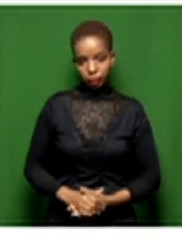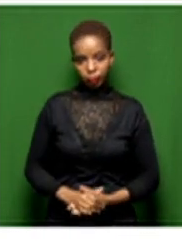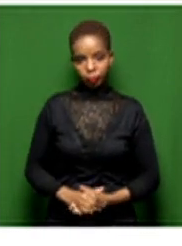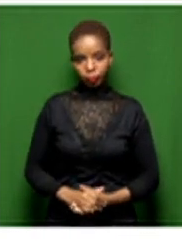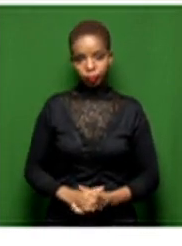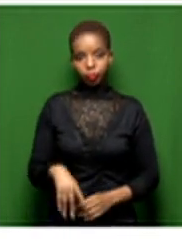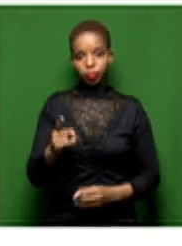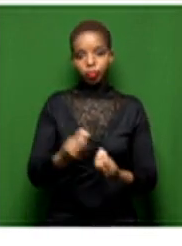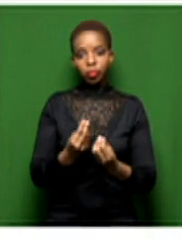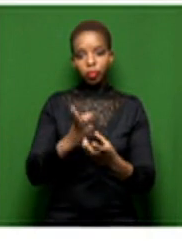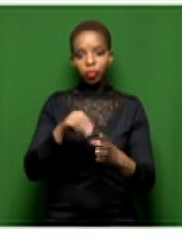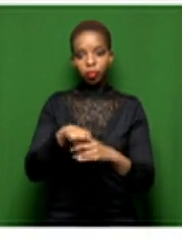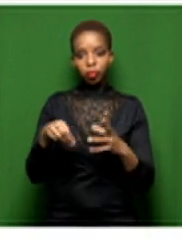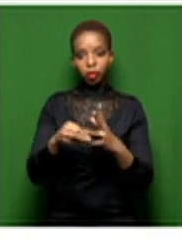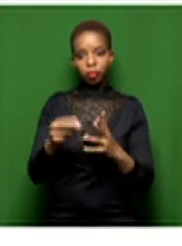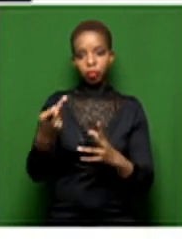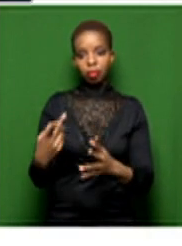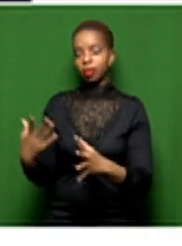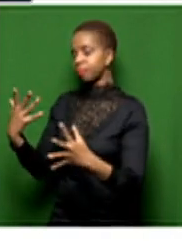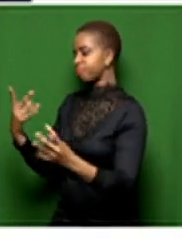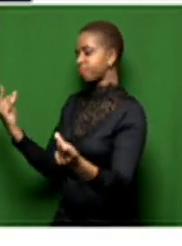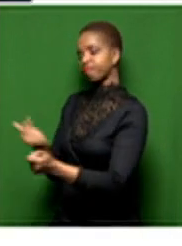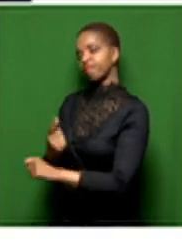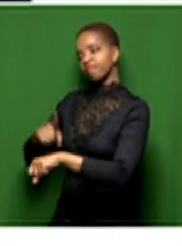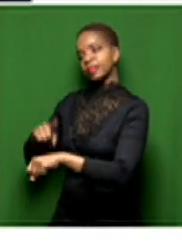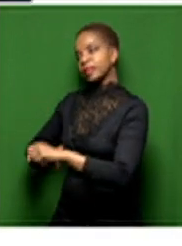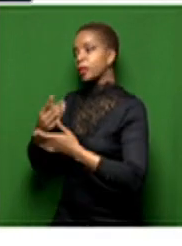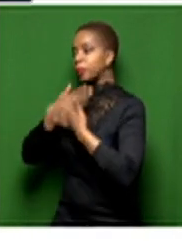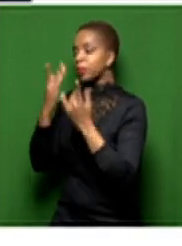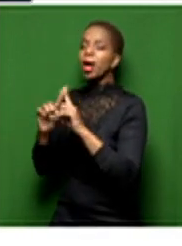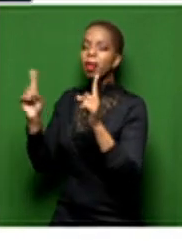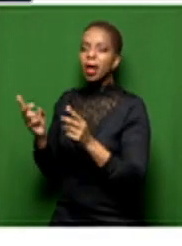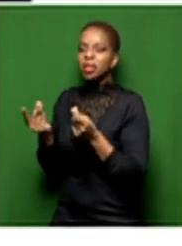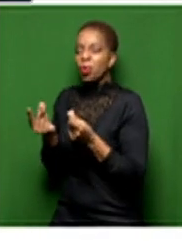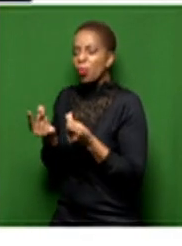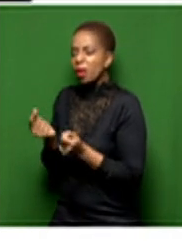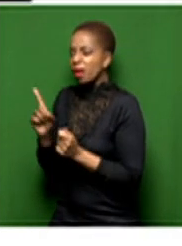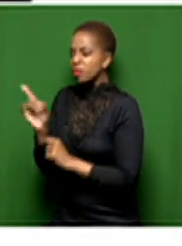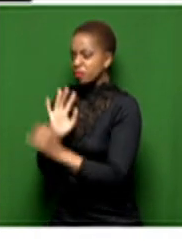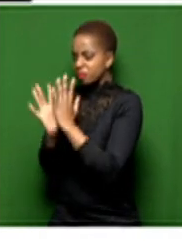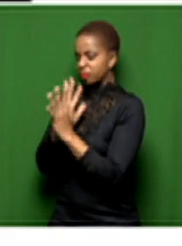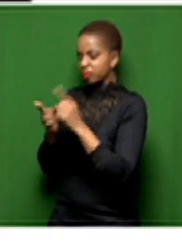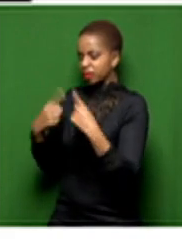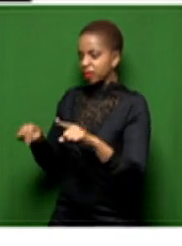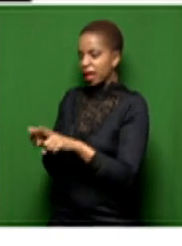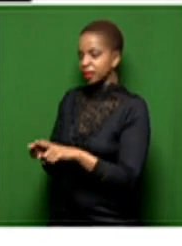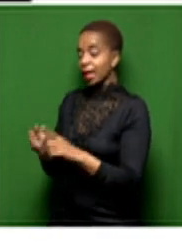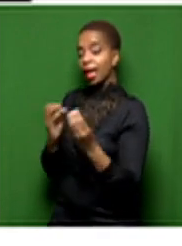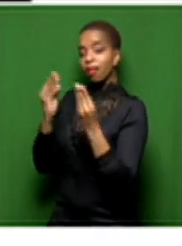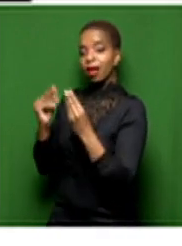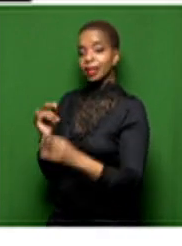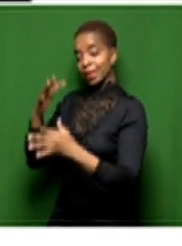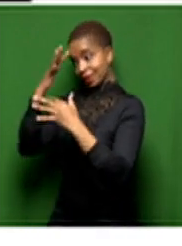they become part of. Okay. We are pressed for time, unfortunately, Mr. Maake, but then quickly take us through the impact of the couple's financial